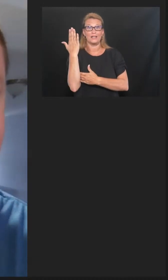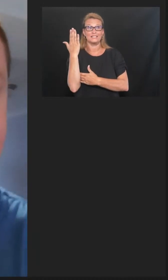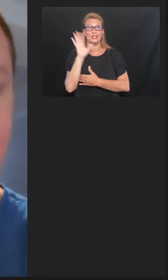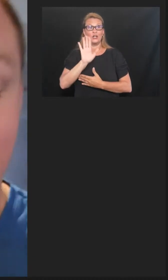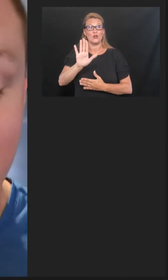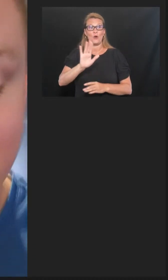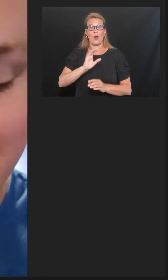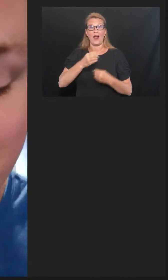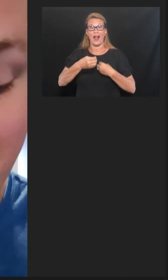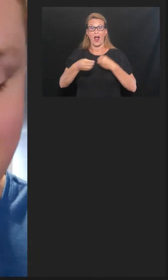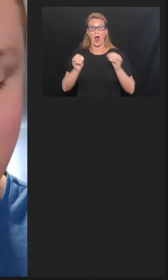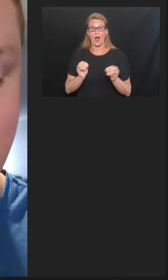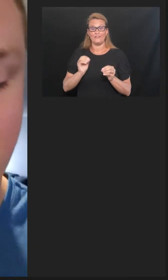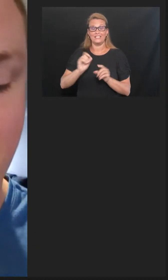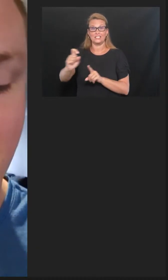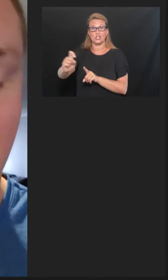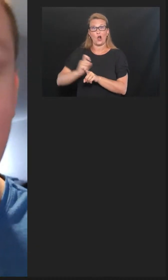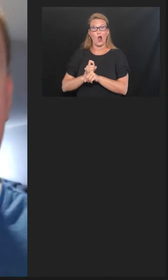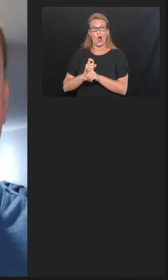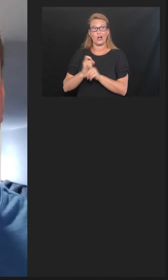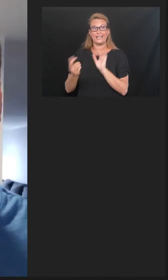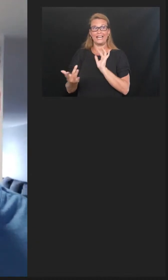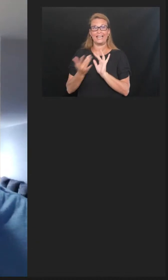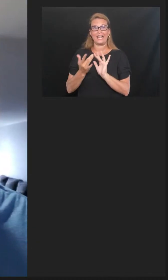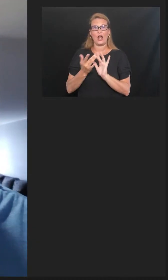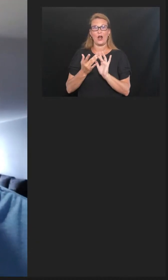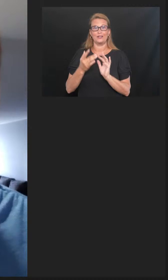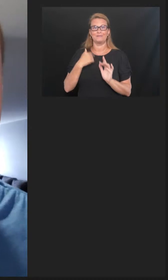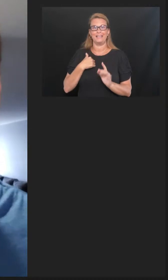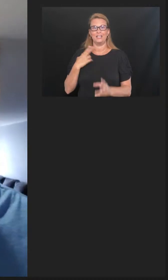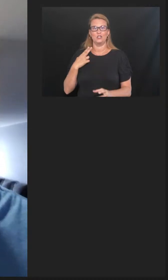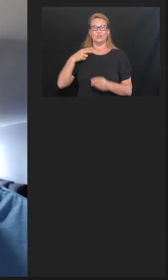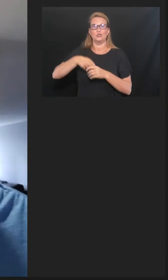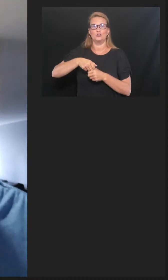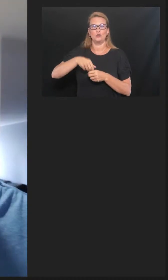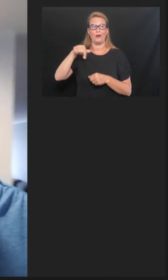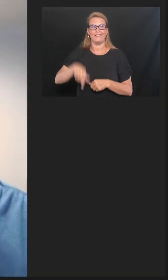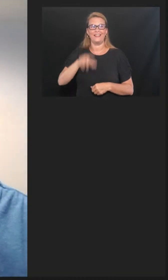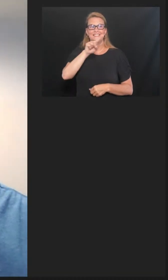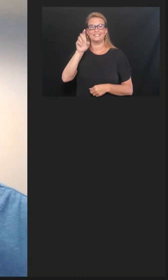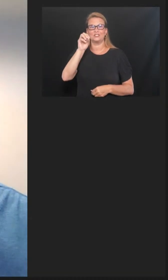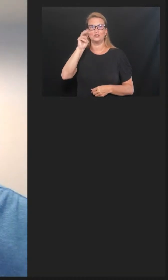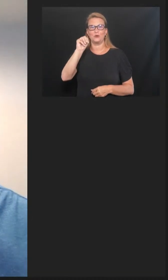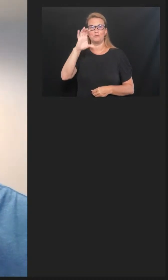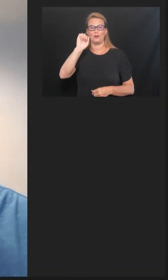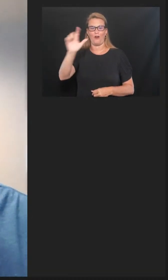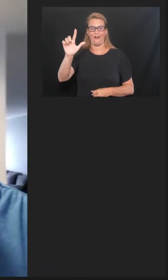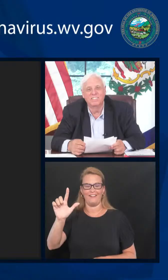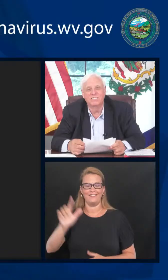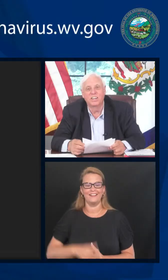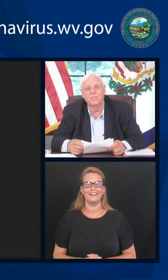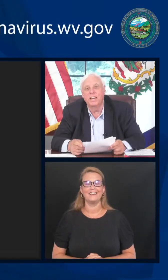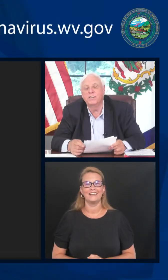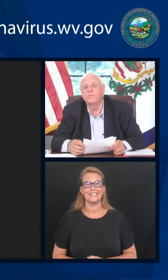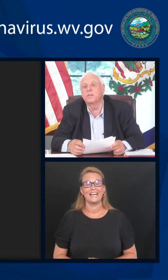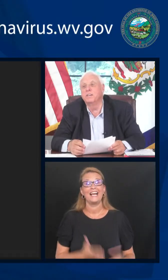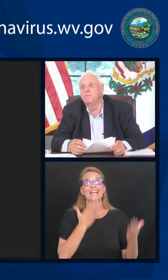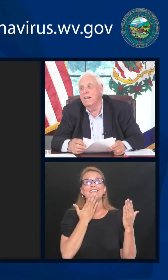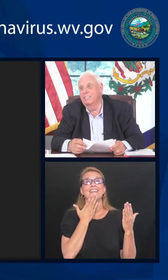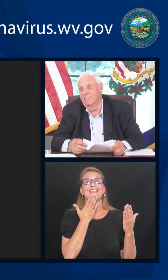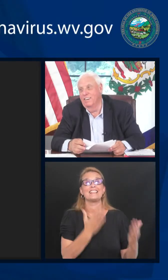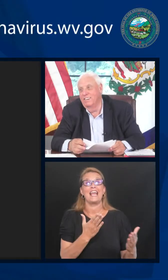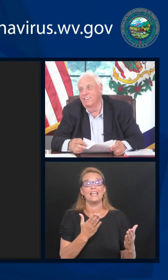office contacted me to join this Zoom call. Thank you so much. No, listen, John, thank you for